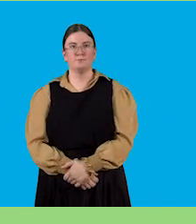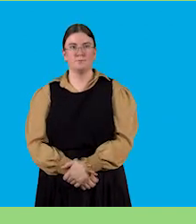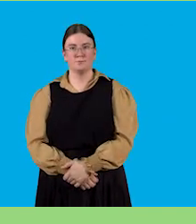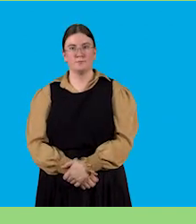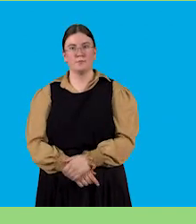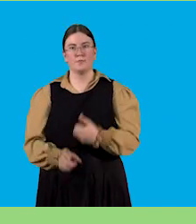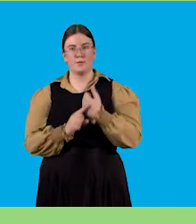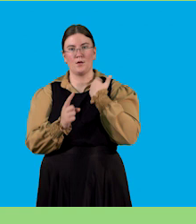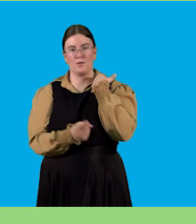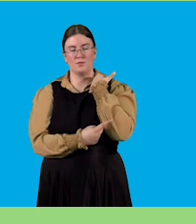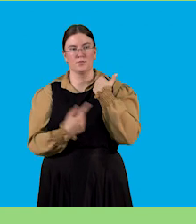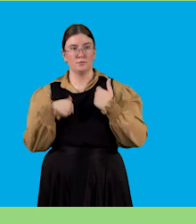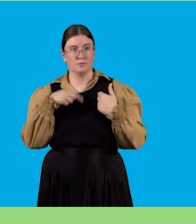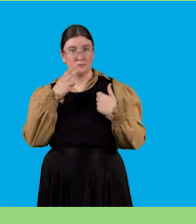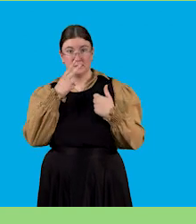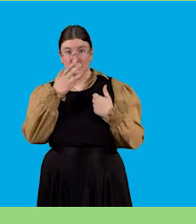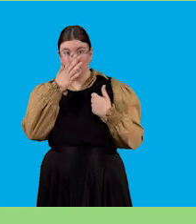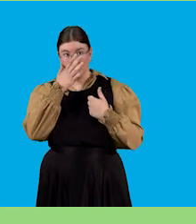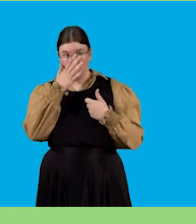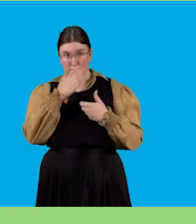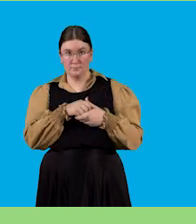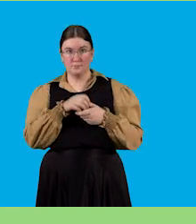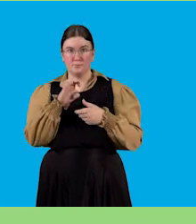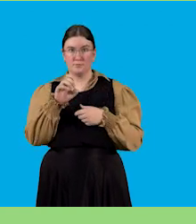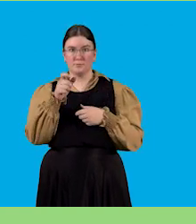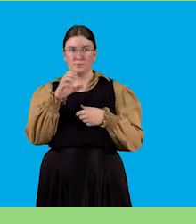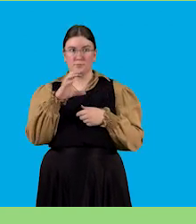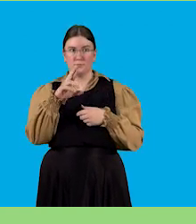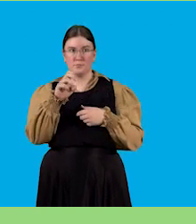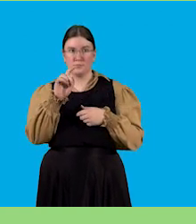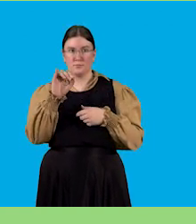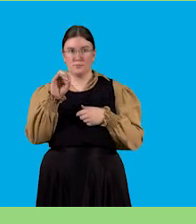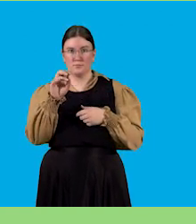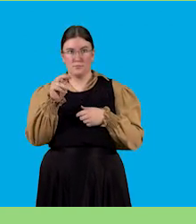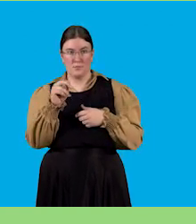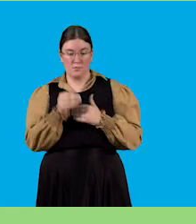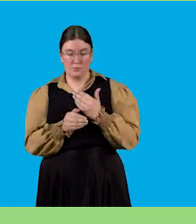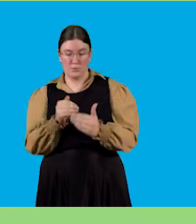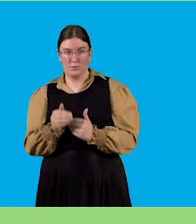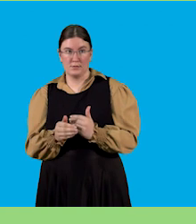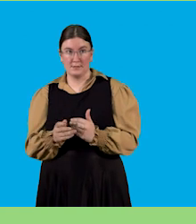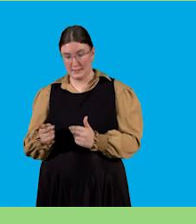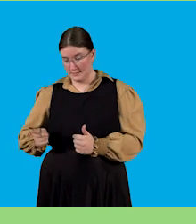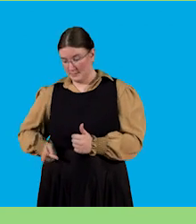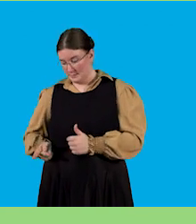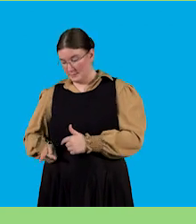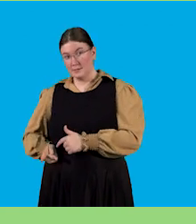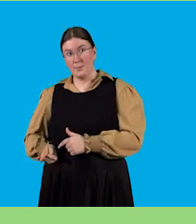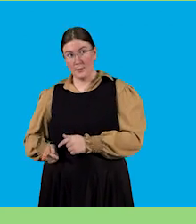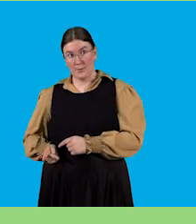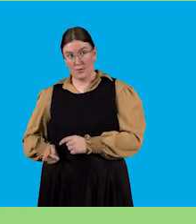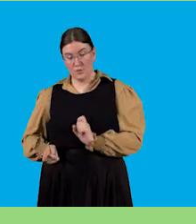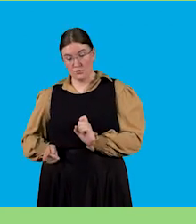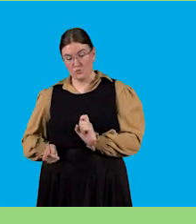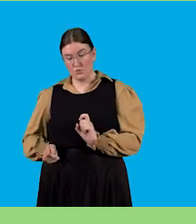And then lastly, we look at the process of excretion. Here, the kidneys funnel the